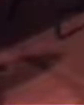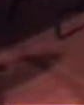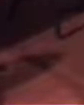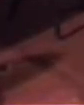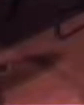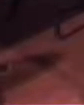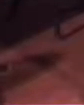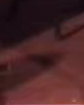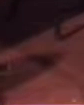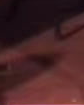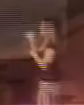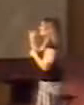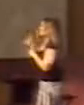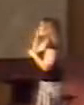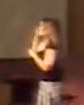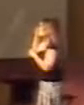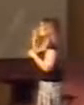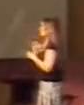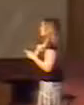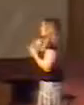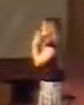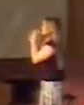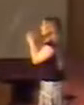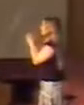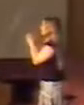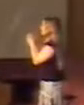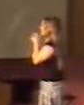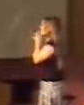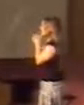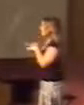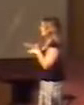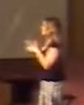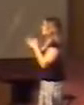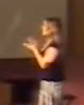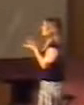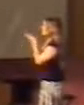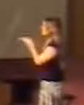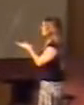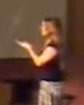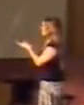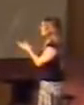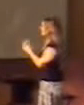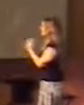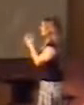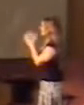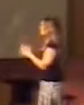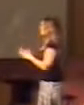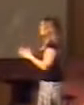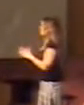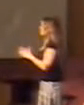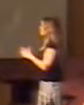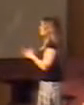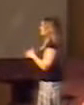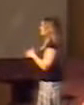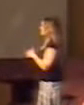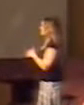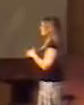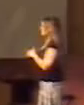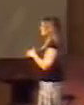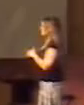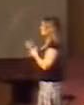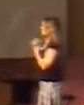So for that reason, Father, as we give, would you bless the offering and the giver, a prosper Severn Christian Church, that we may